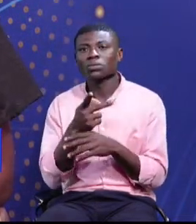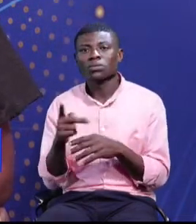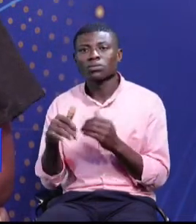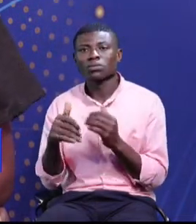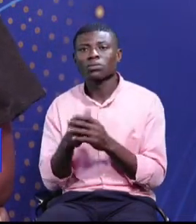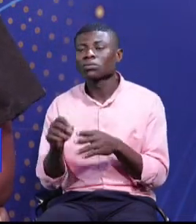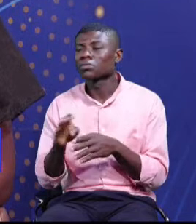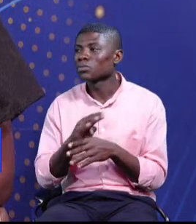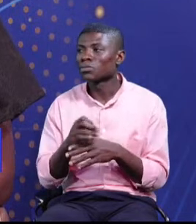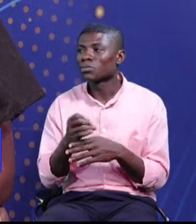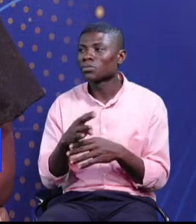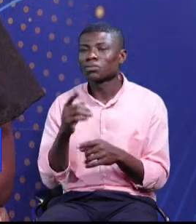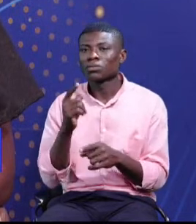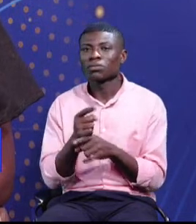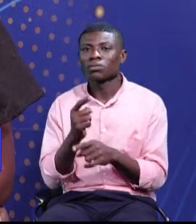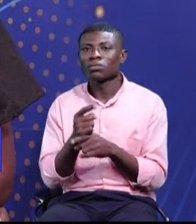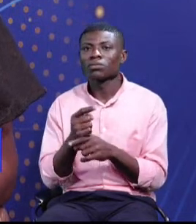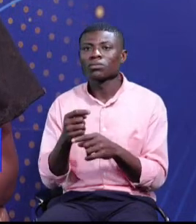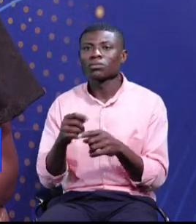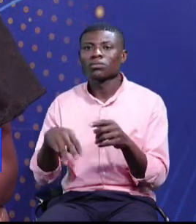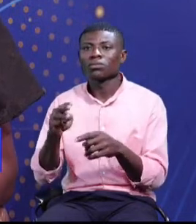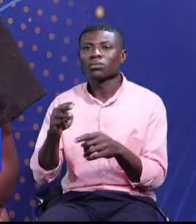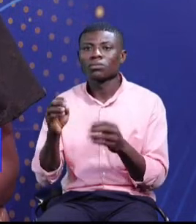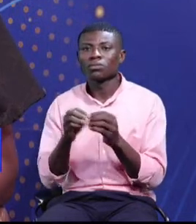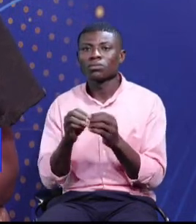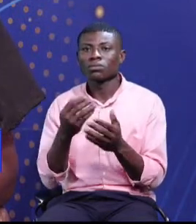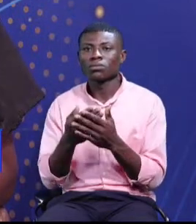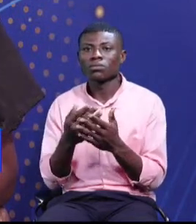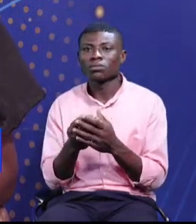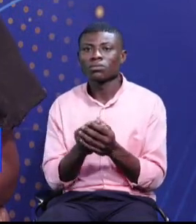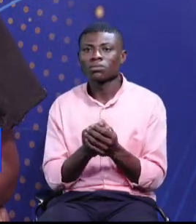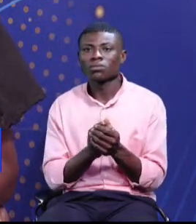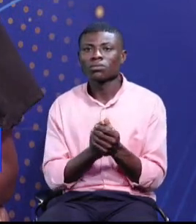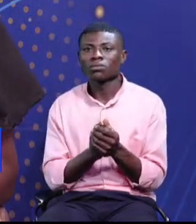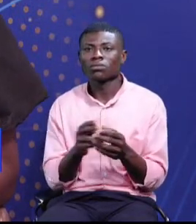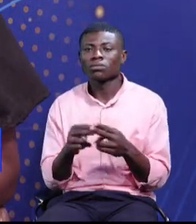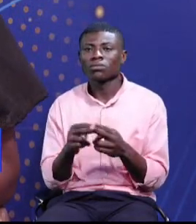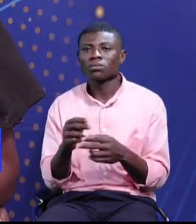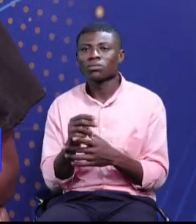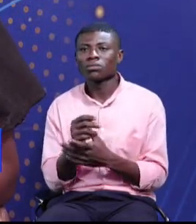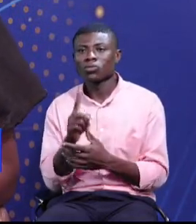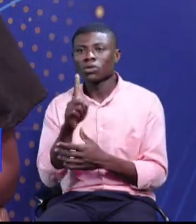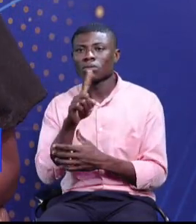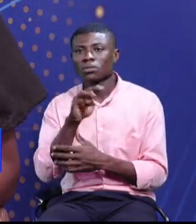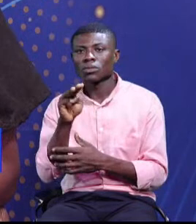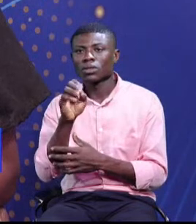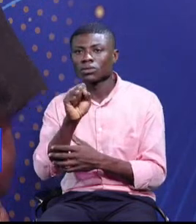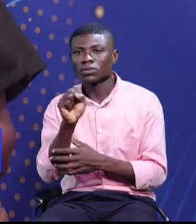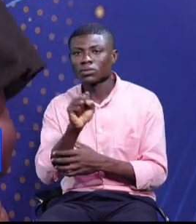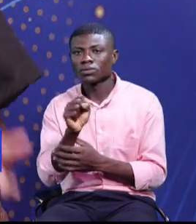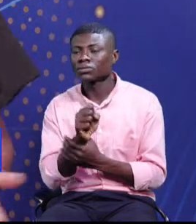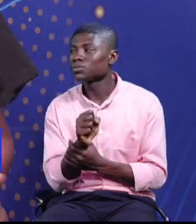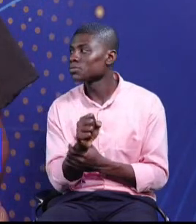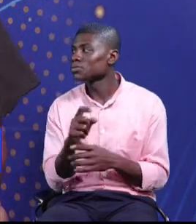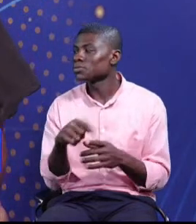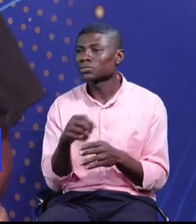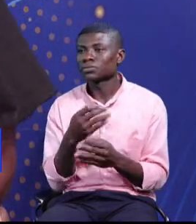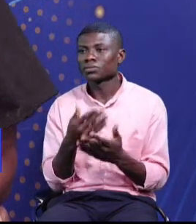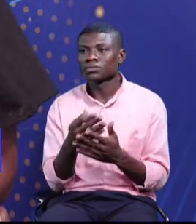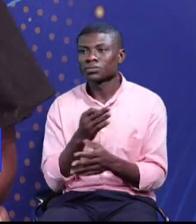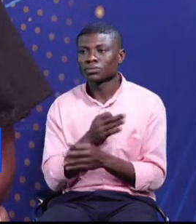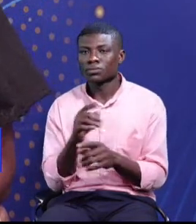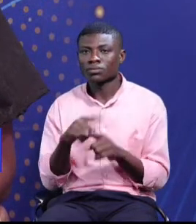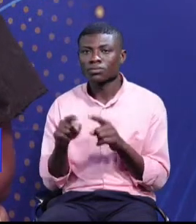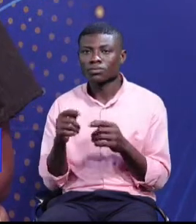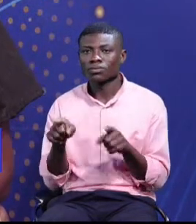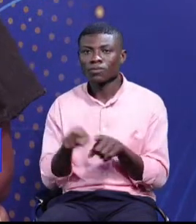it's businesses, they just cash out. And it's real money for them. It's like, hey, $250,000, $1 million, oh my gosh. Like, that's free money to them.